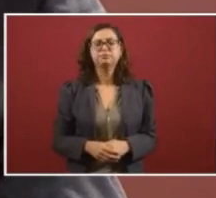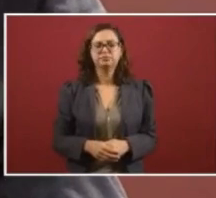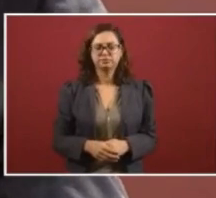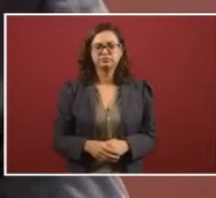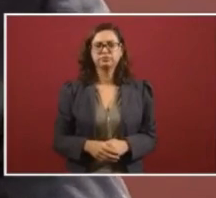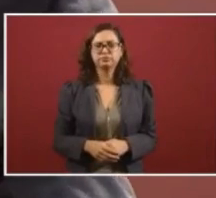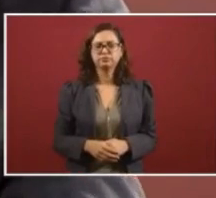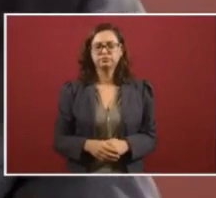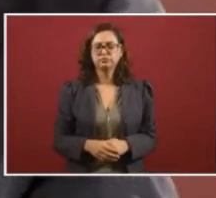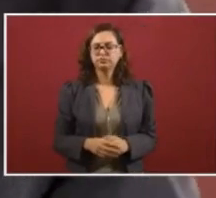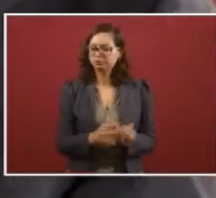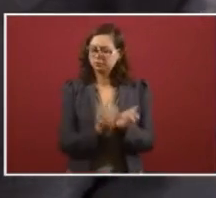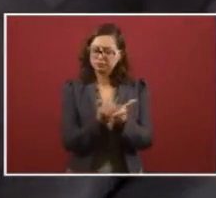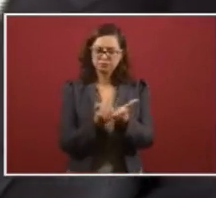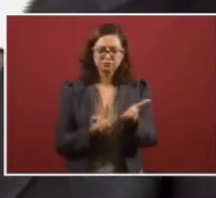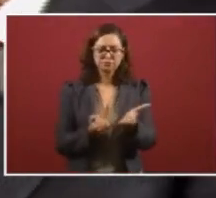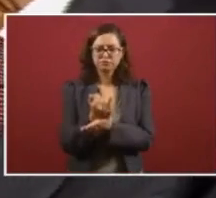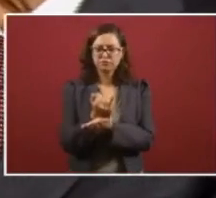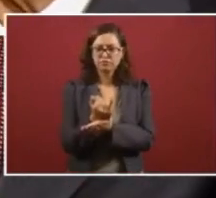they defined